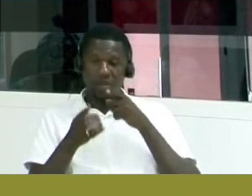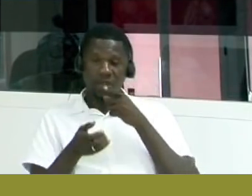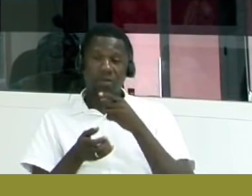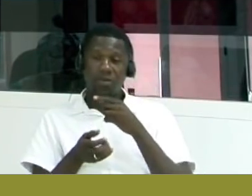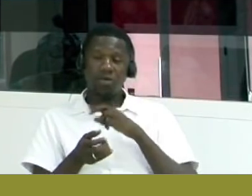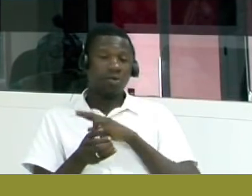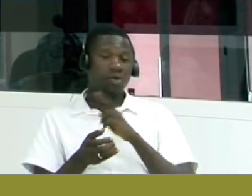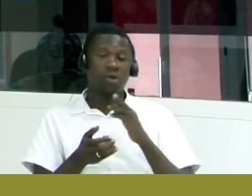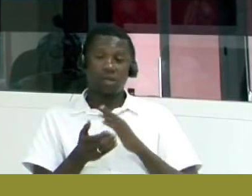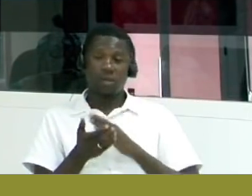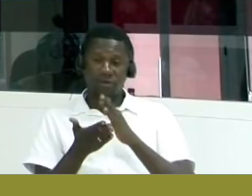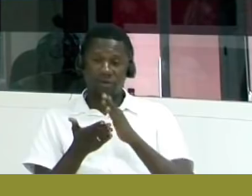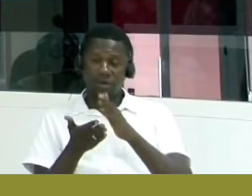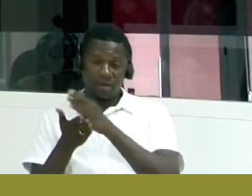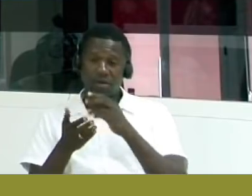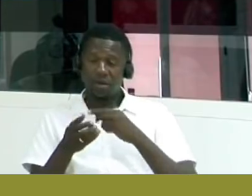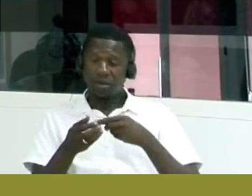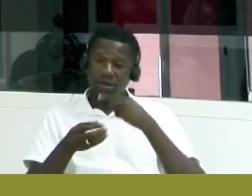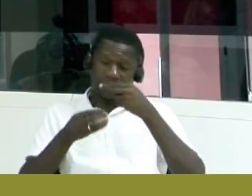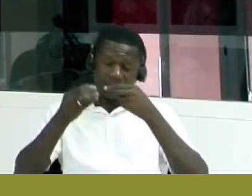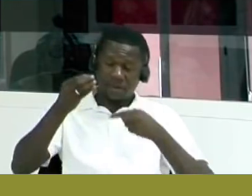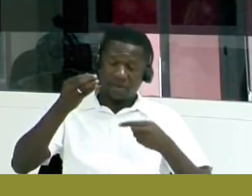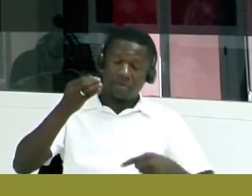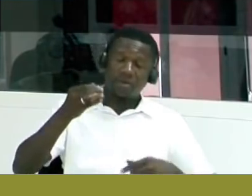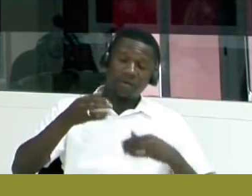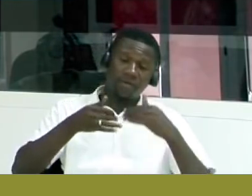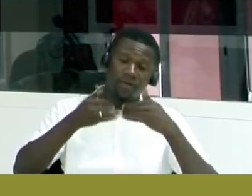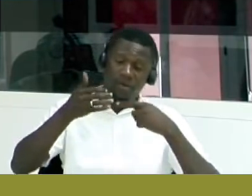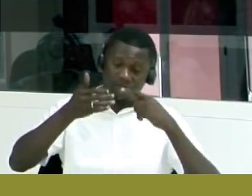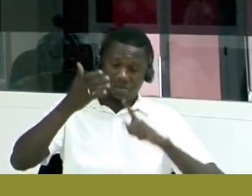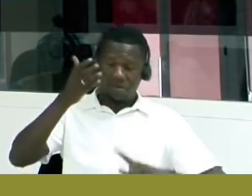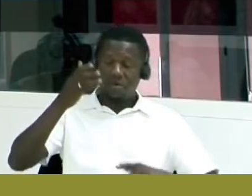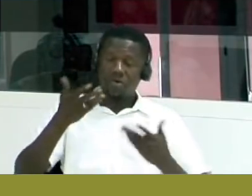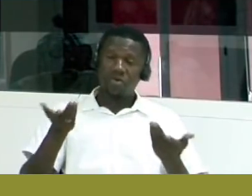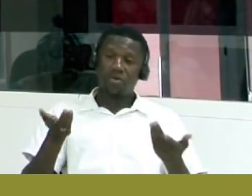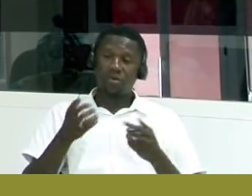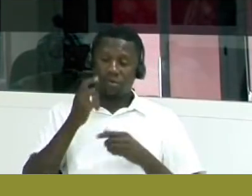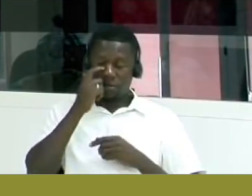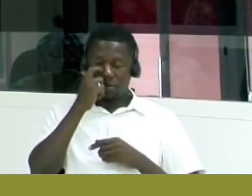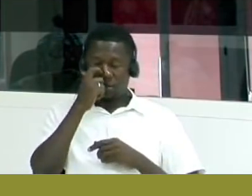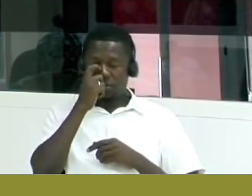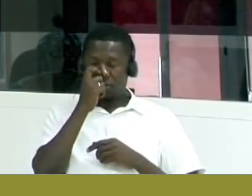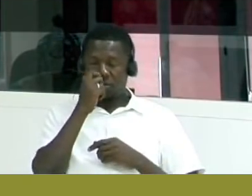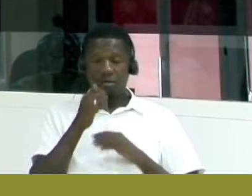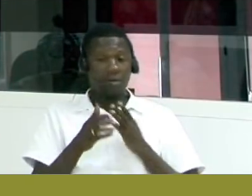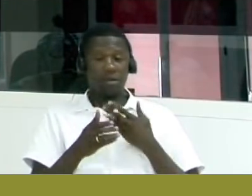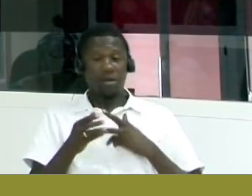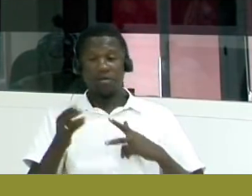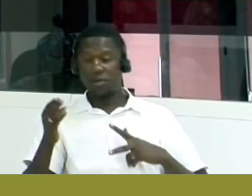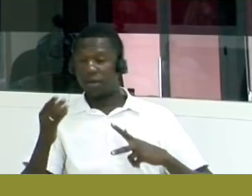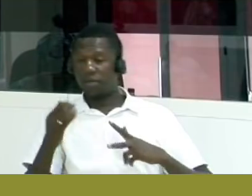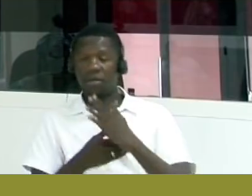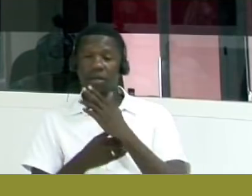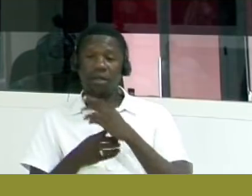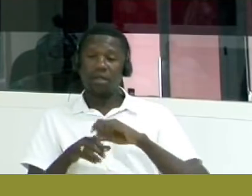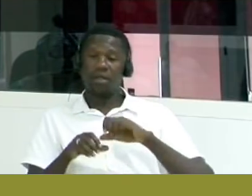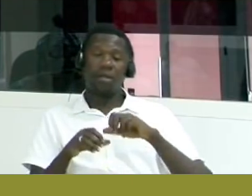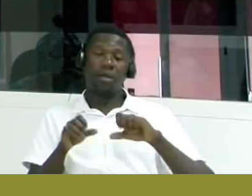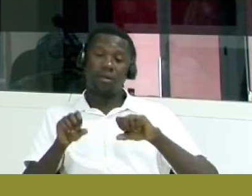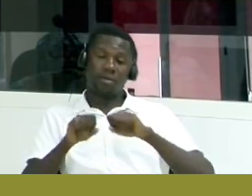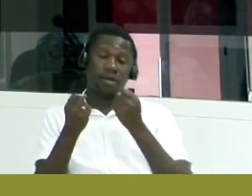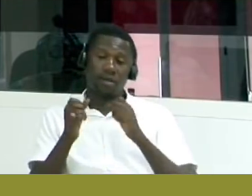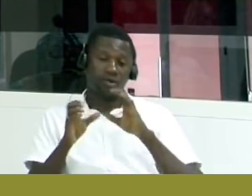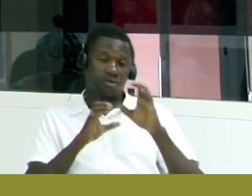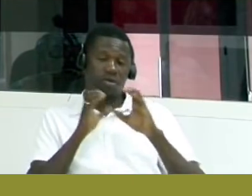disseminated to the forces below? Well, that may have been a break in communication, but that, again, falls under the ambit of the